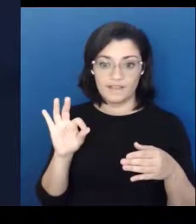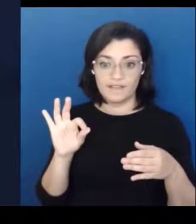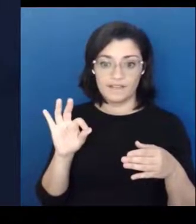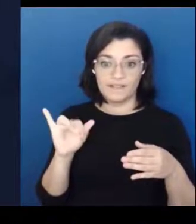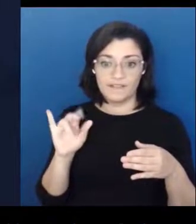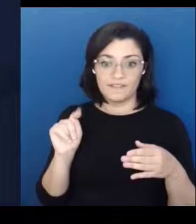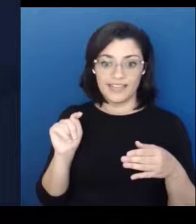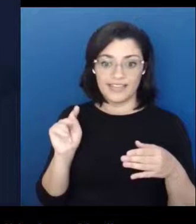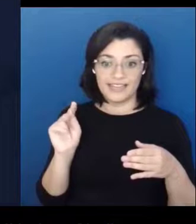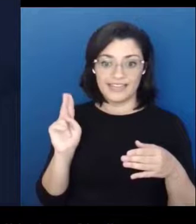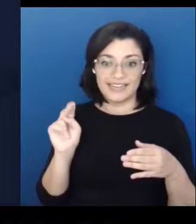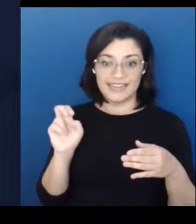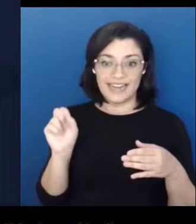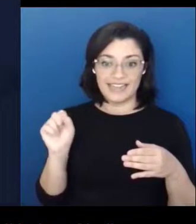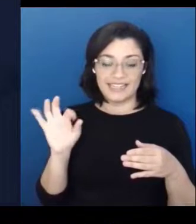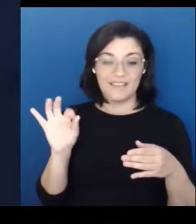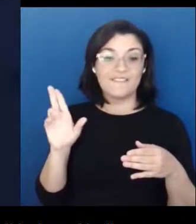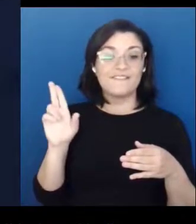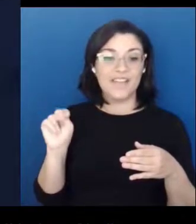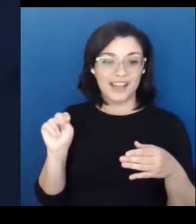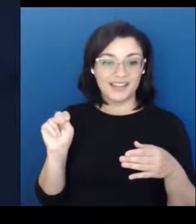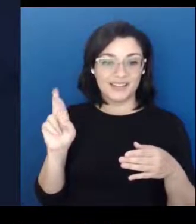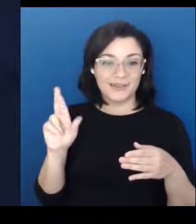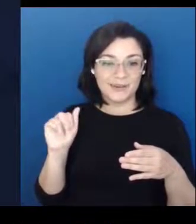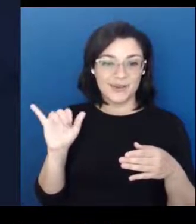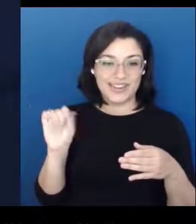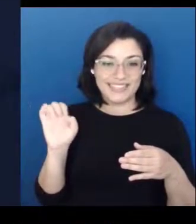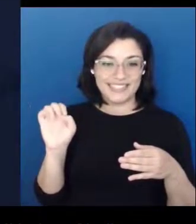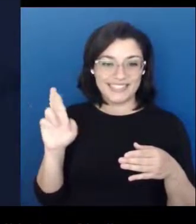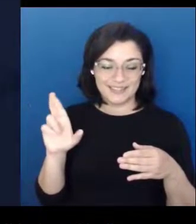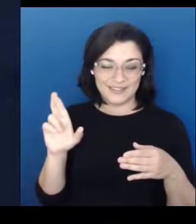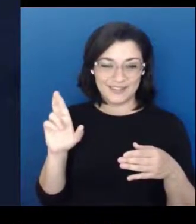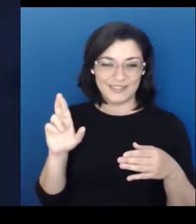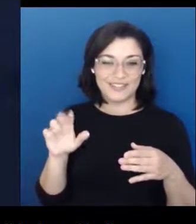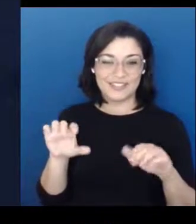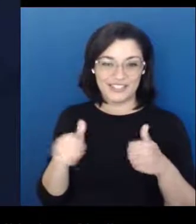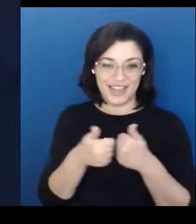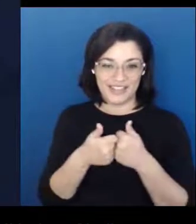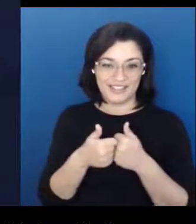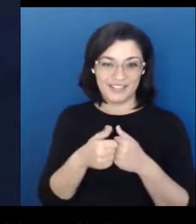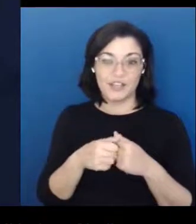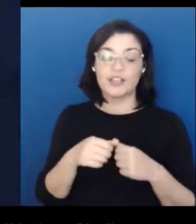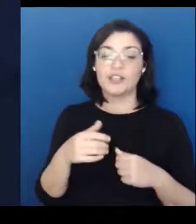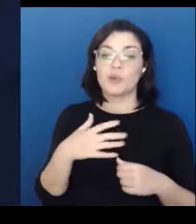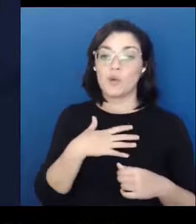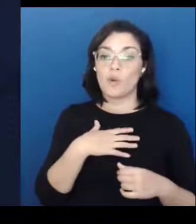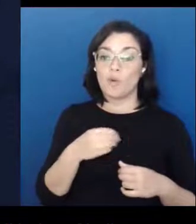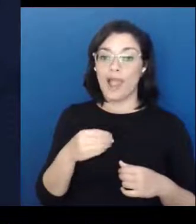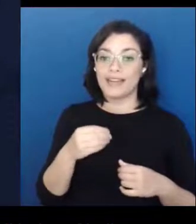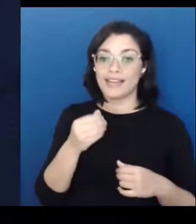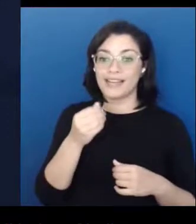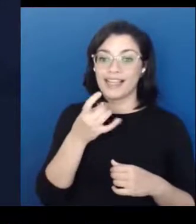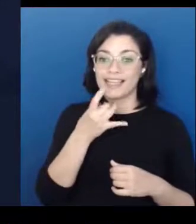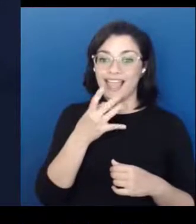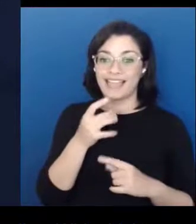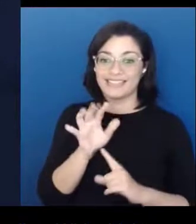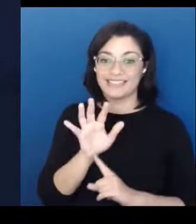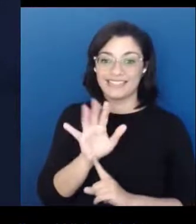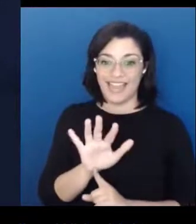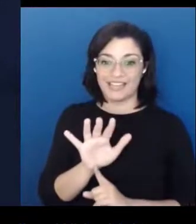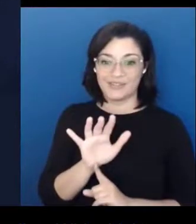was donated by White Light Candles. White Light Candles is owned by our chair-elect, Julia